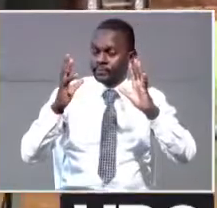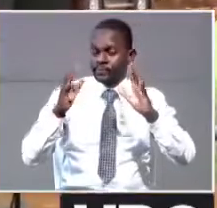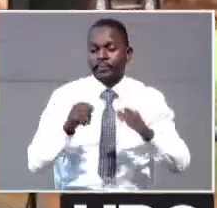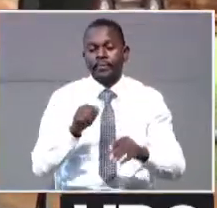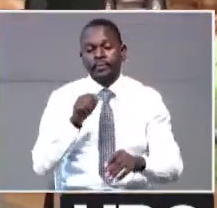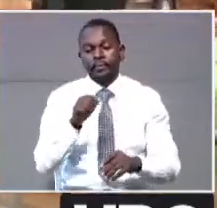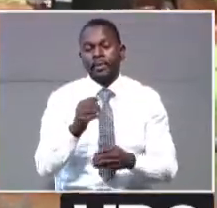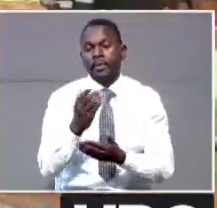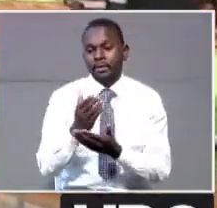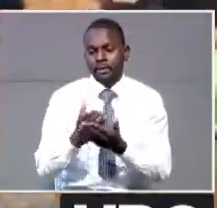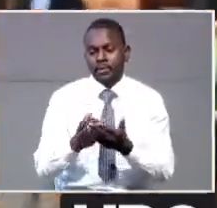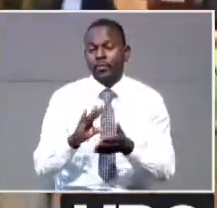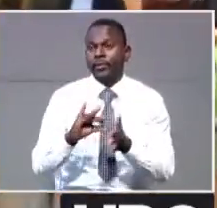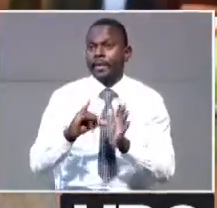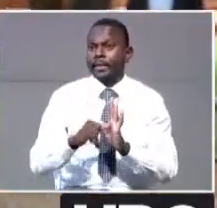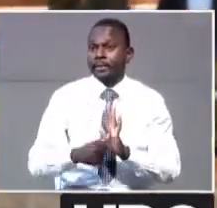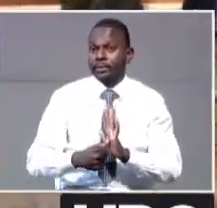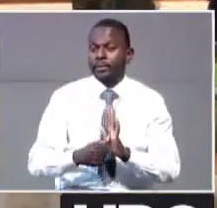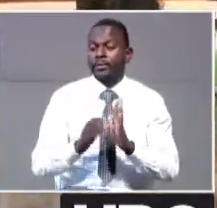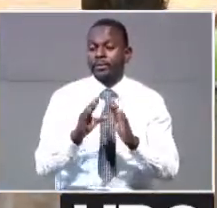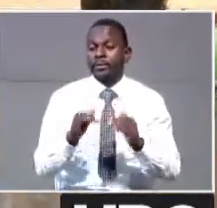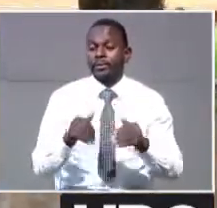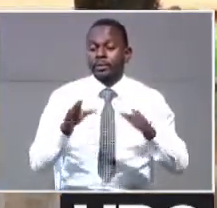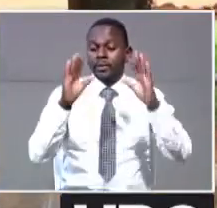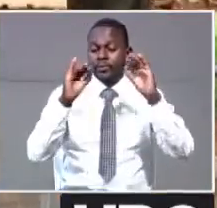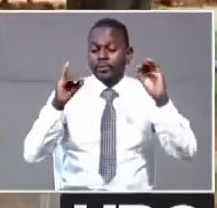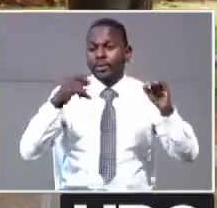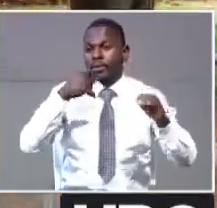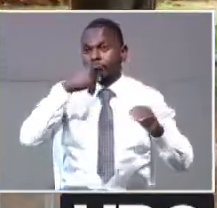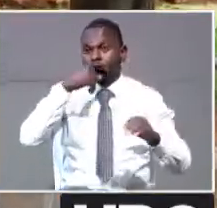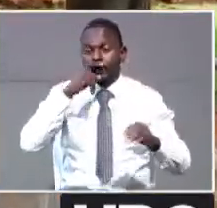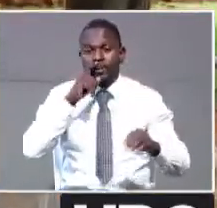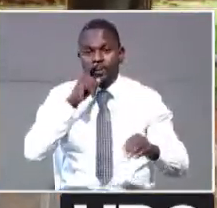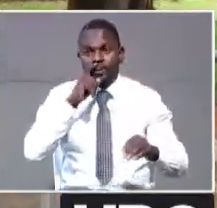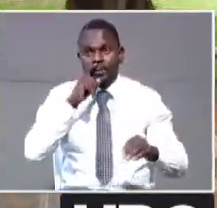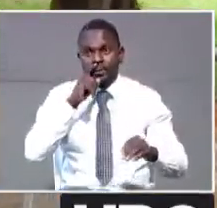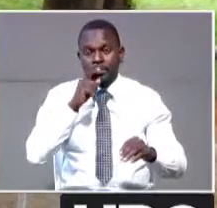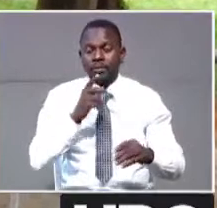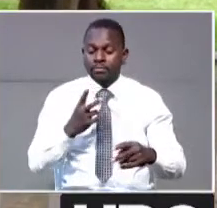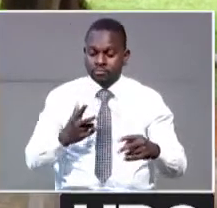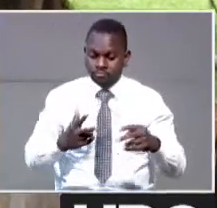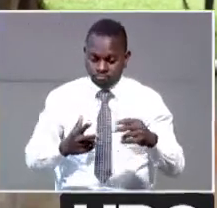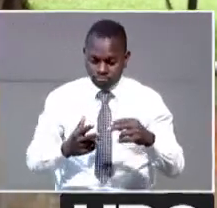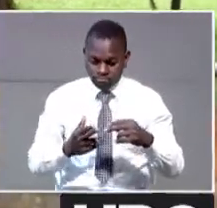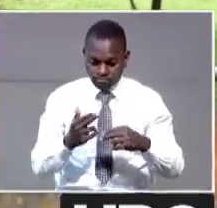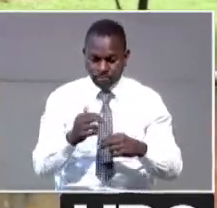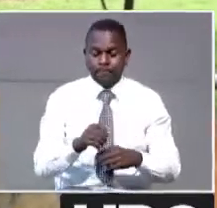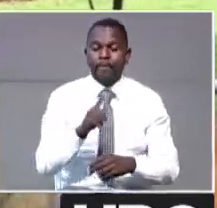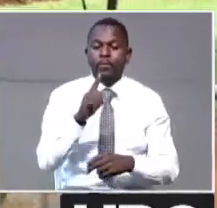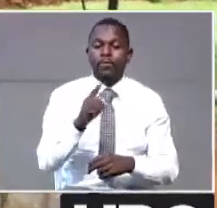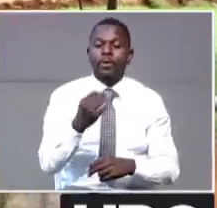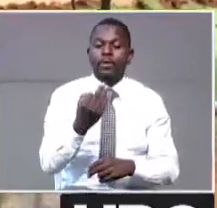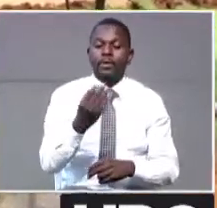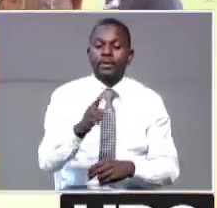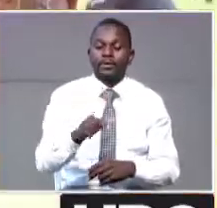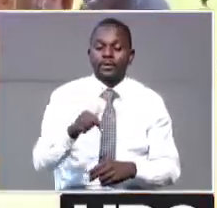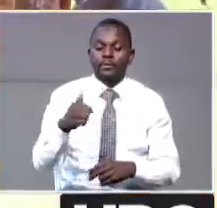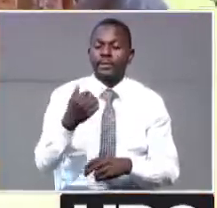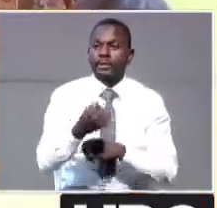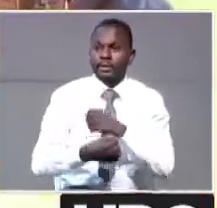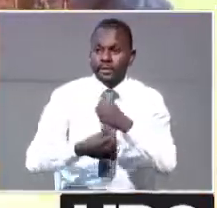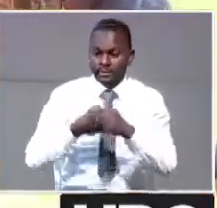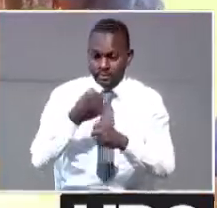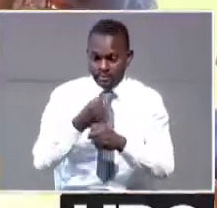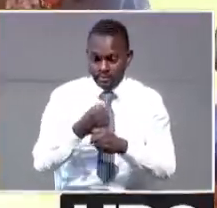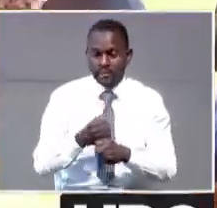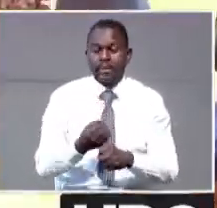These were some of the concerns by President Yoweri Museveni as he officiated at the 137th anniversary of